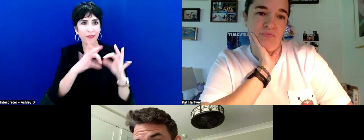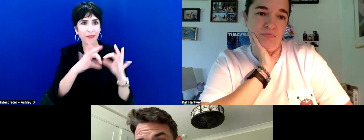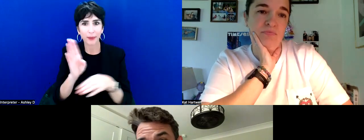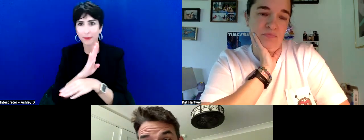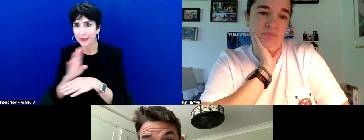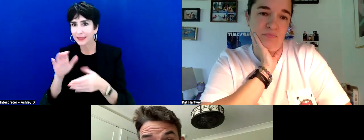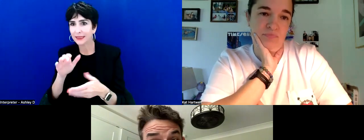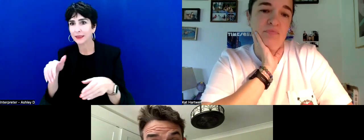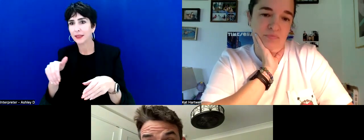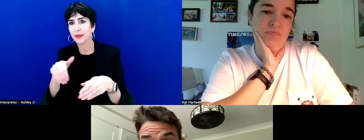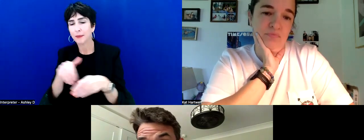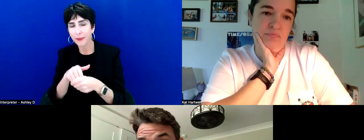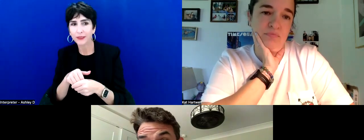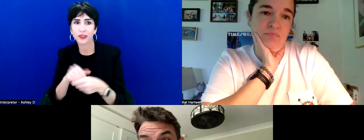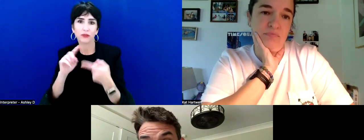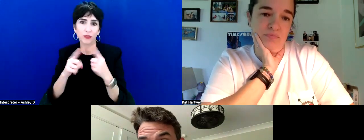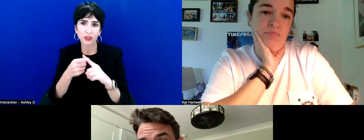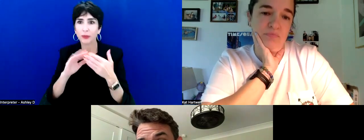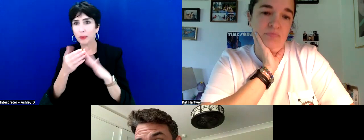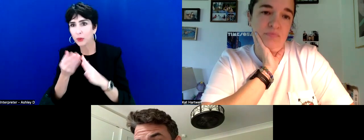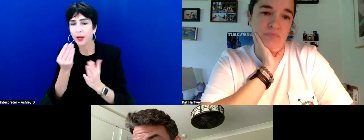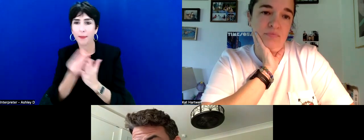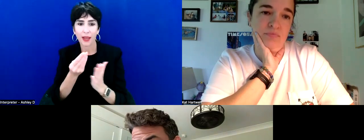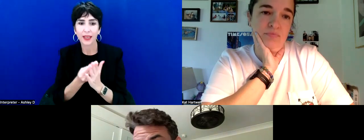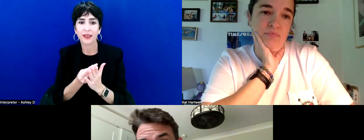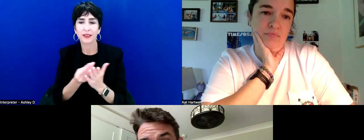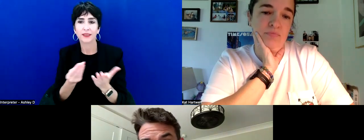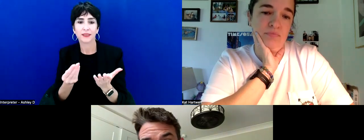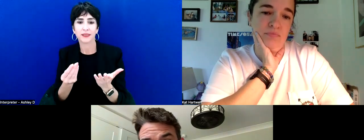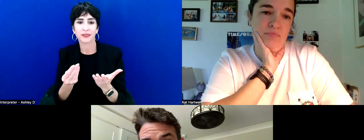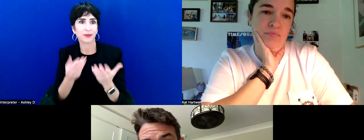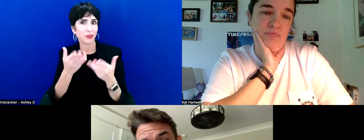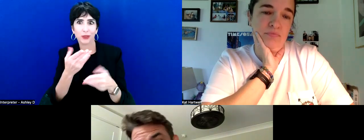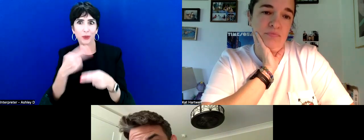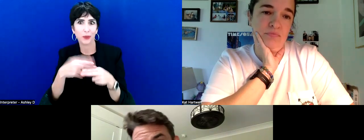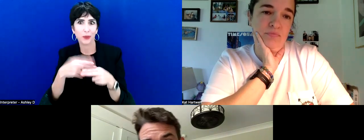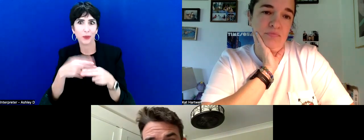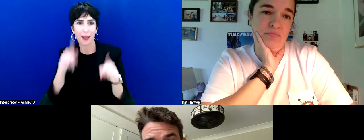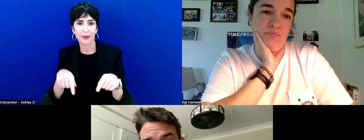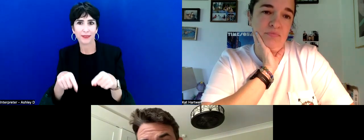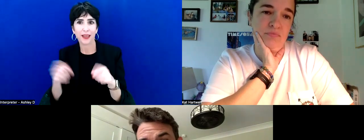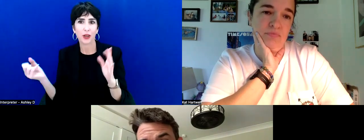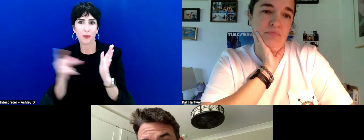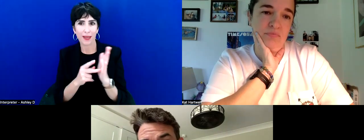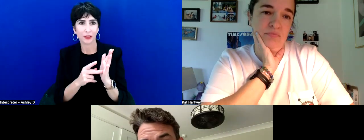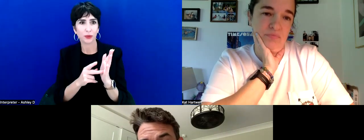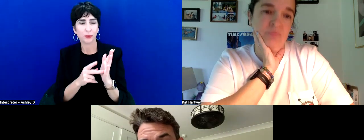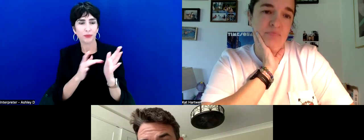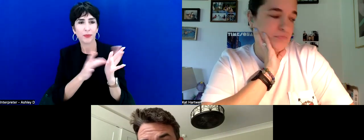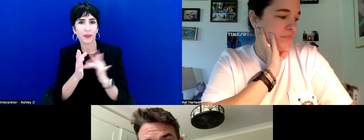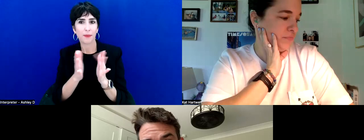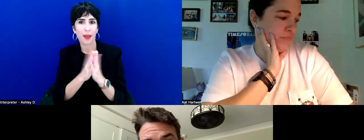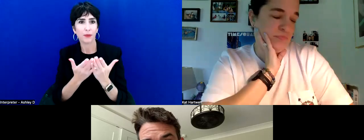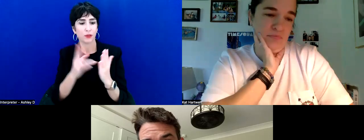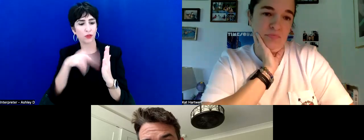business, marriage, friendship, community, money, you name it. I go to scripture for